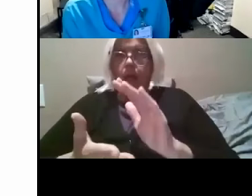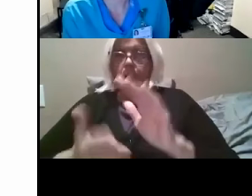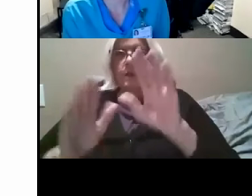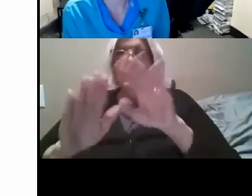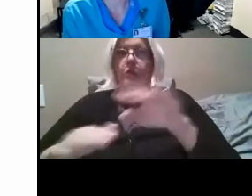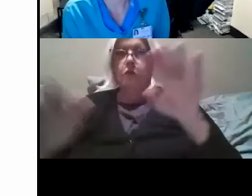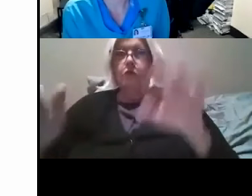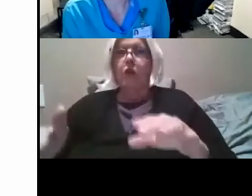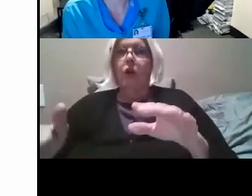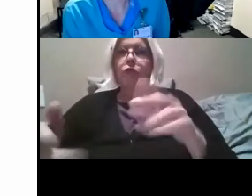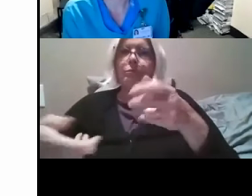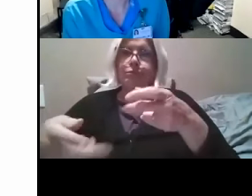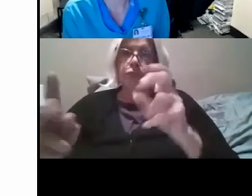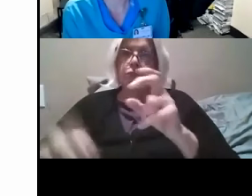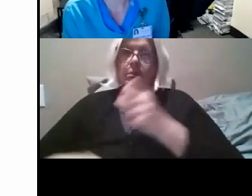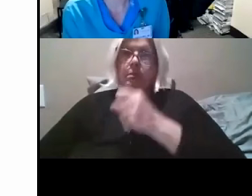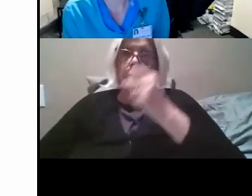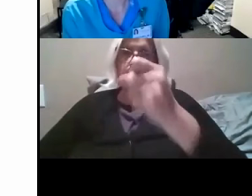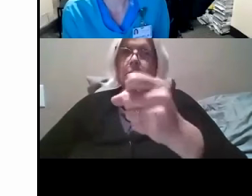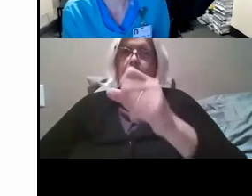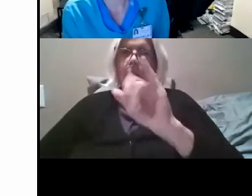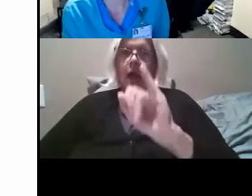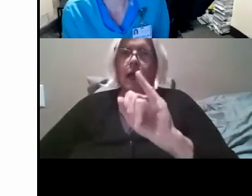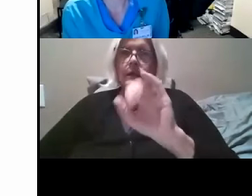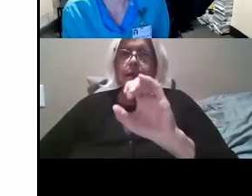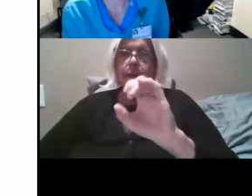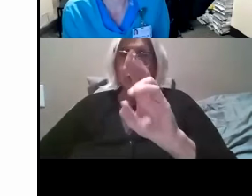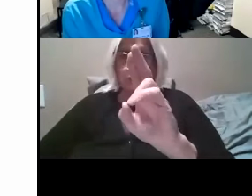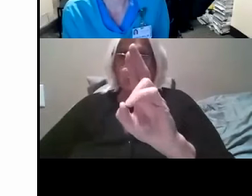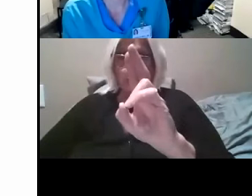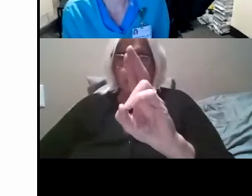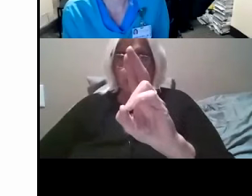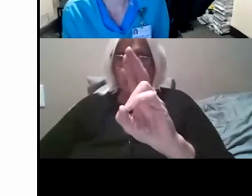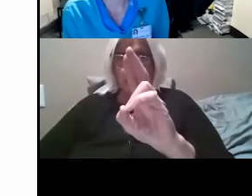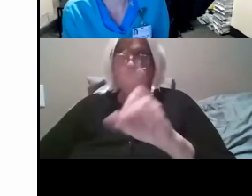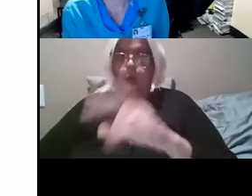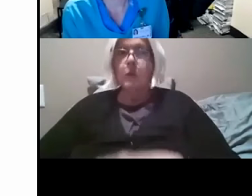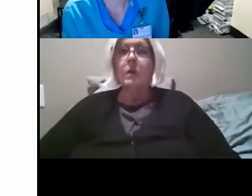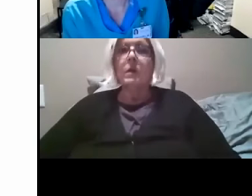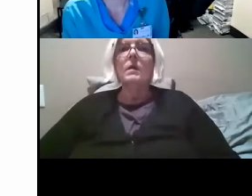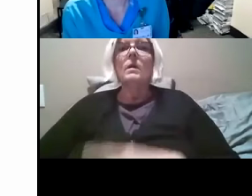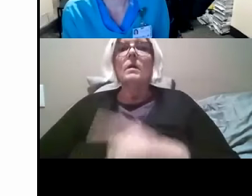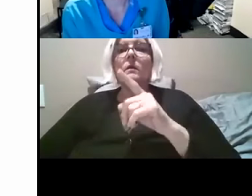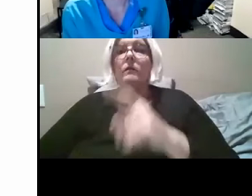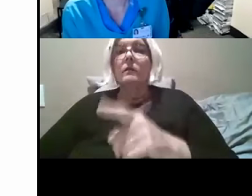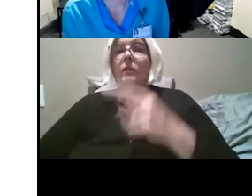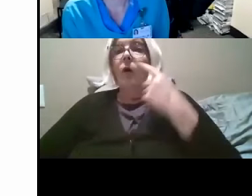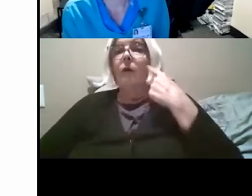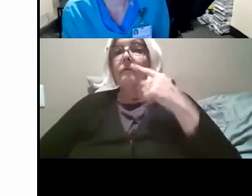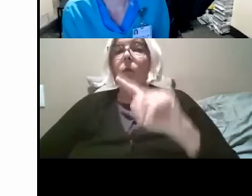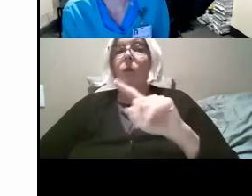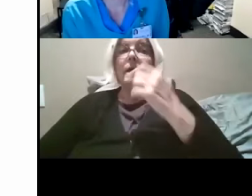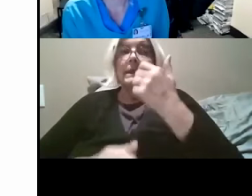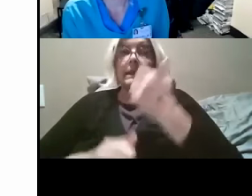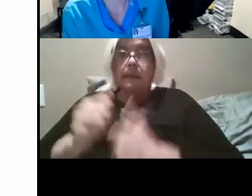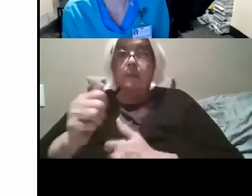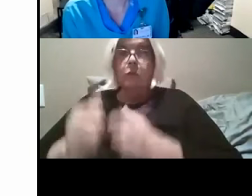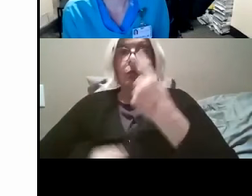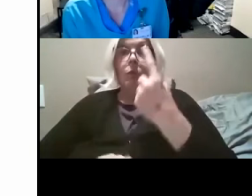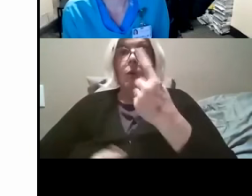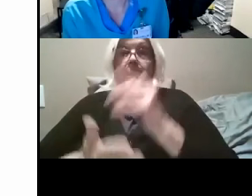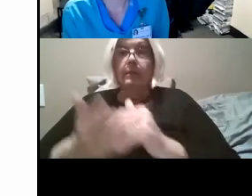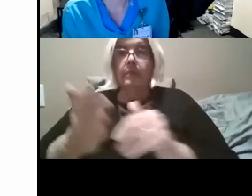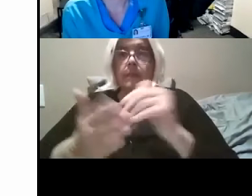admissions. So by vaccinating, for every 1 million children vaccinated, this is what we would prevent, which is